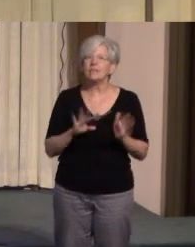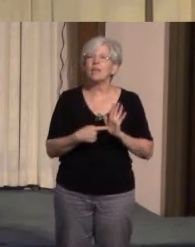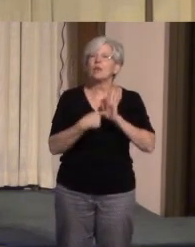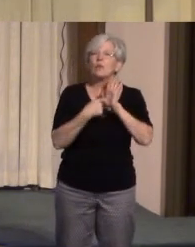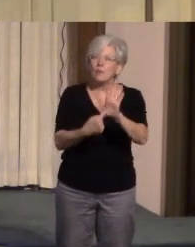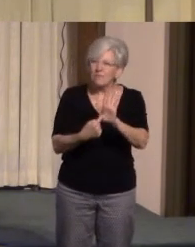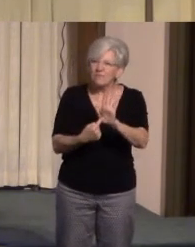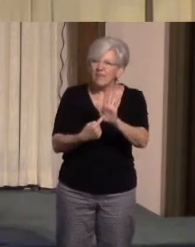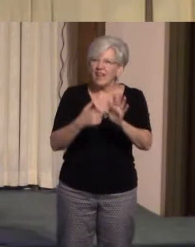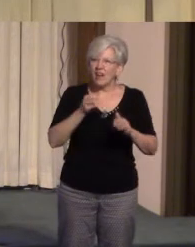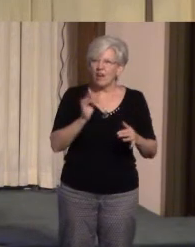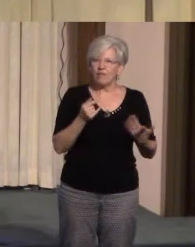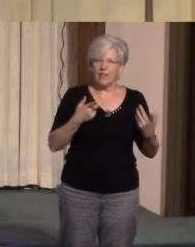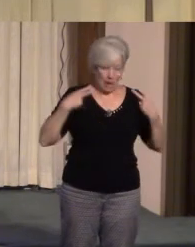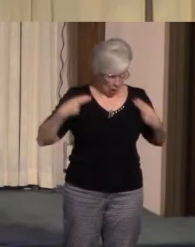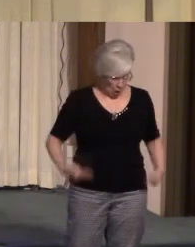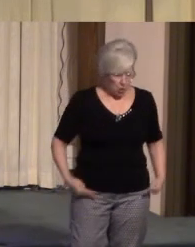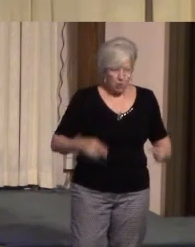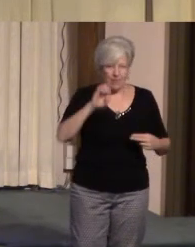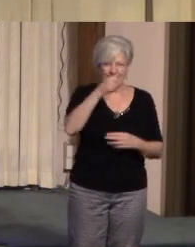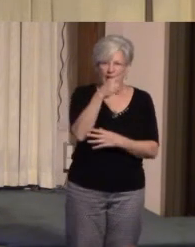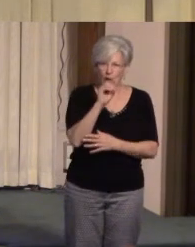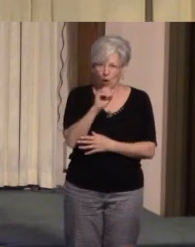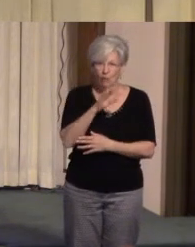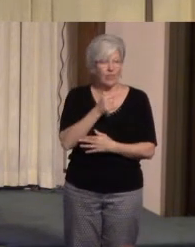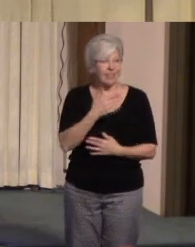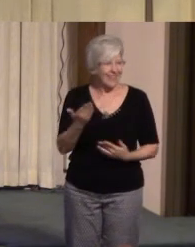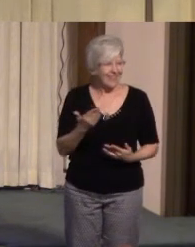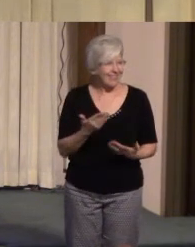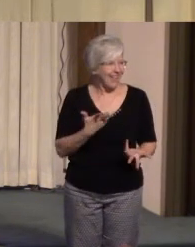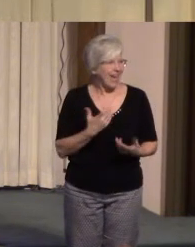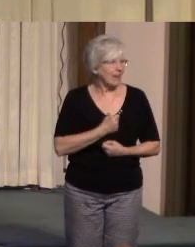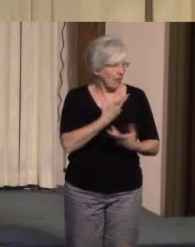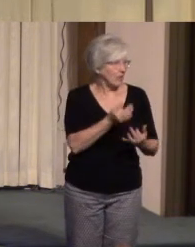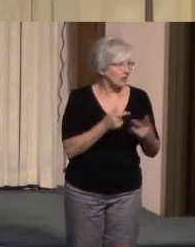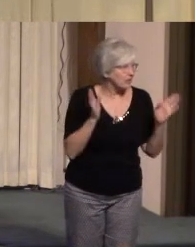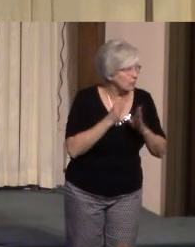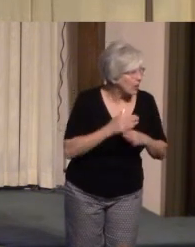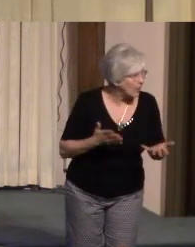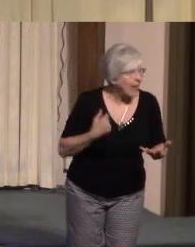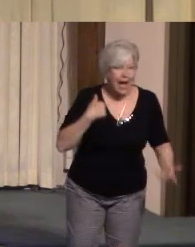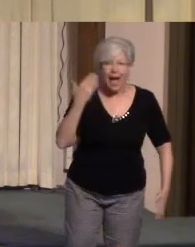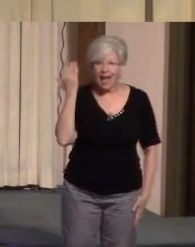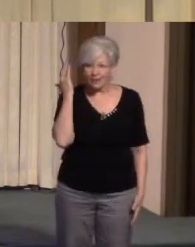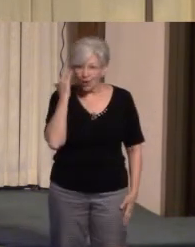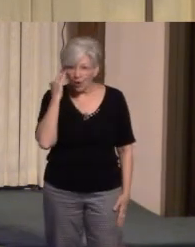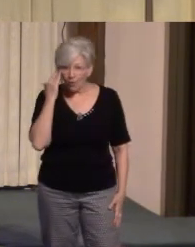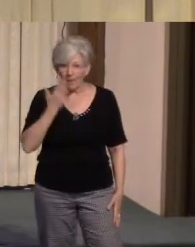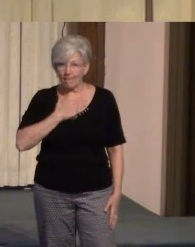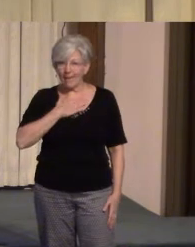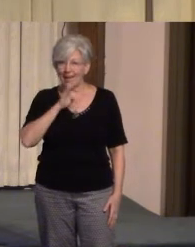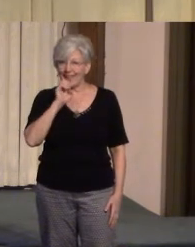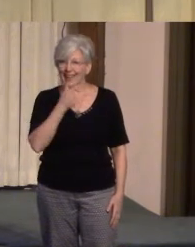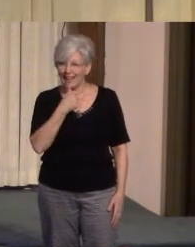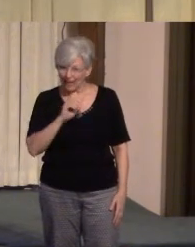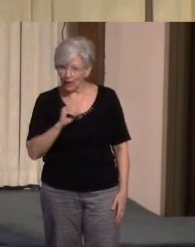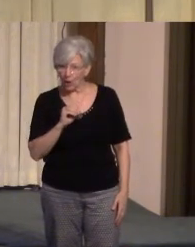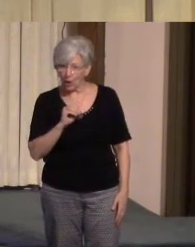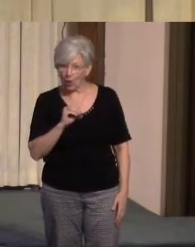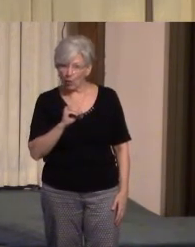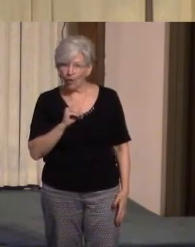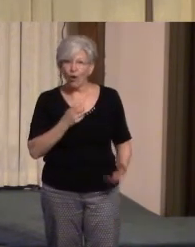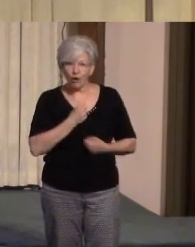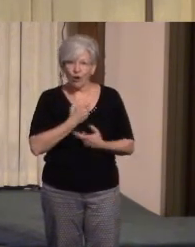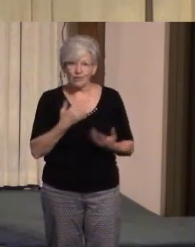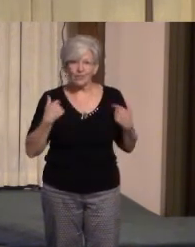human ego, right? That thing that gets us in trouble. I know my ego gets me in trouble. When I open my mouth and